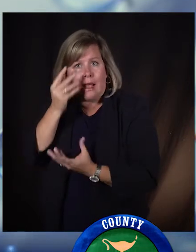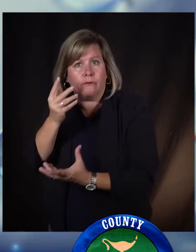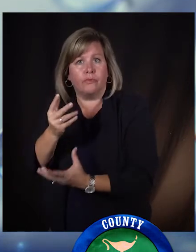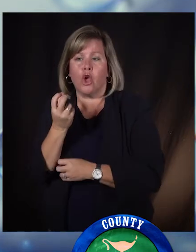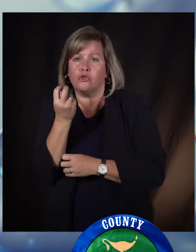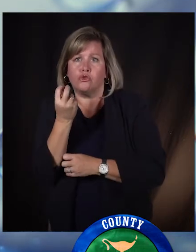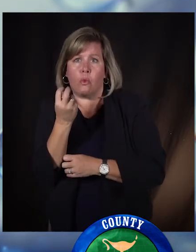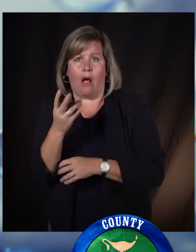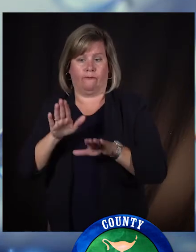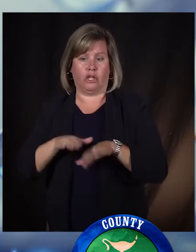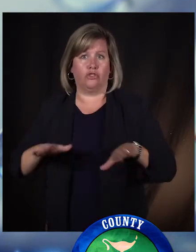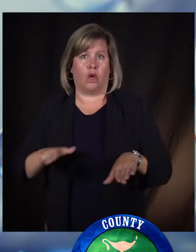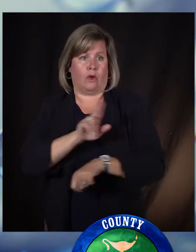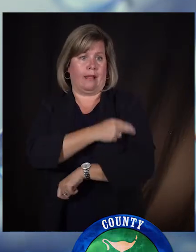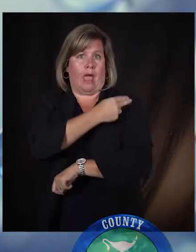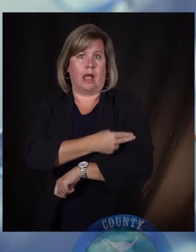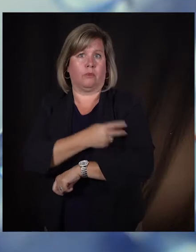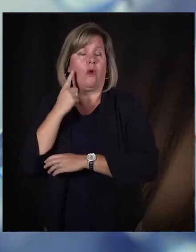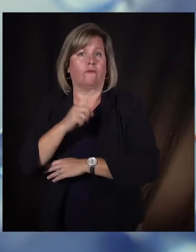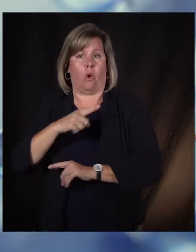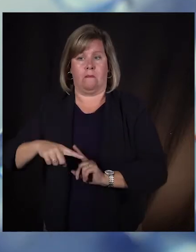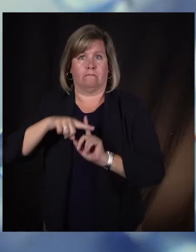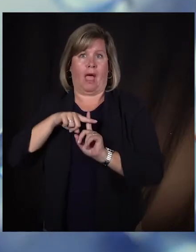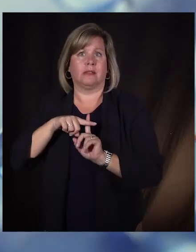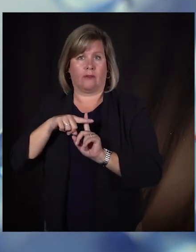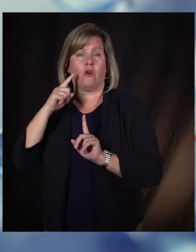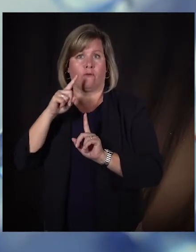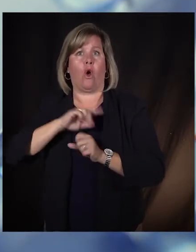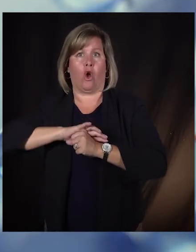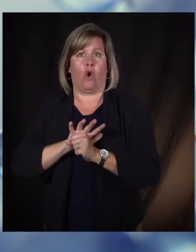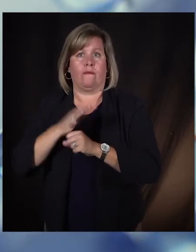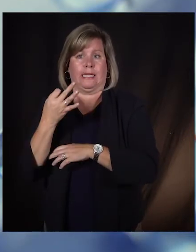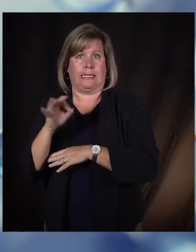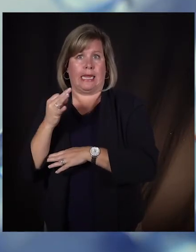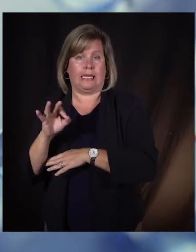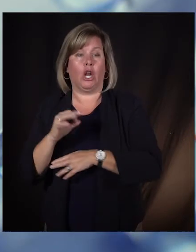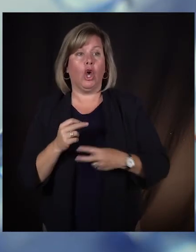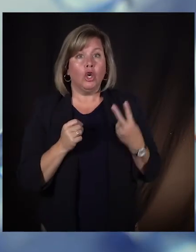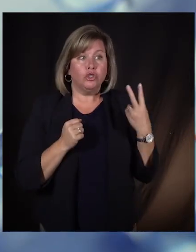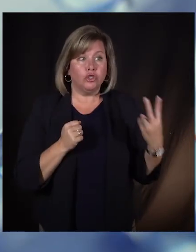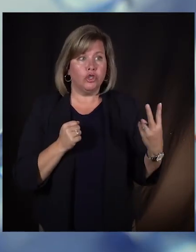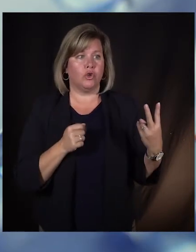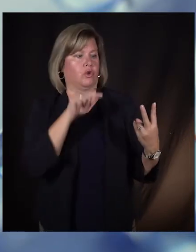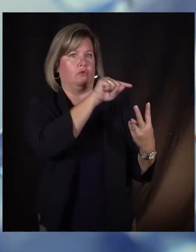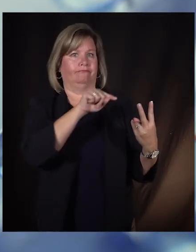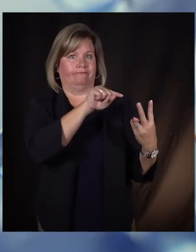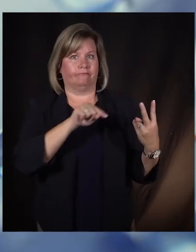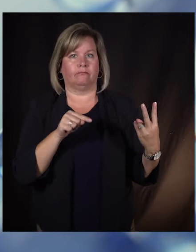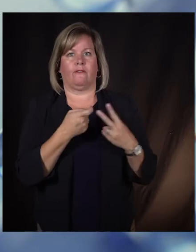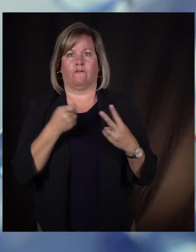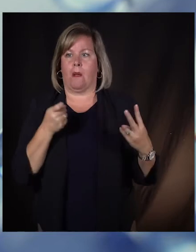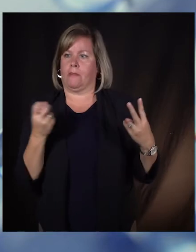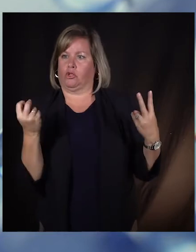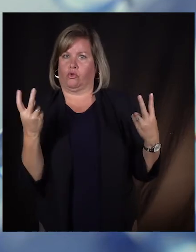who were positive for COVID-19. 2 of those 12 were there primarily for some other reason, and they